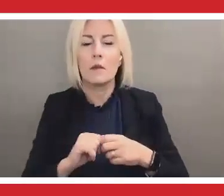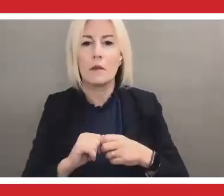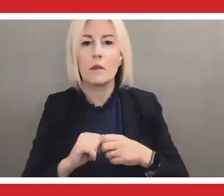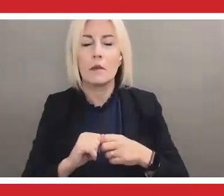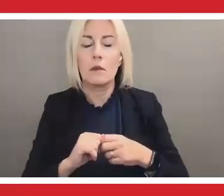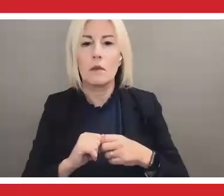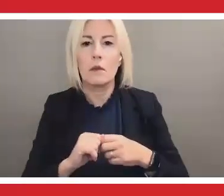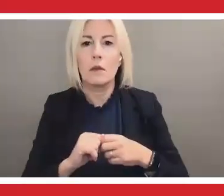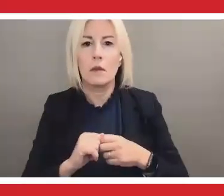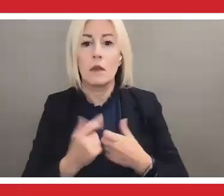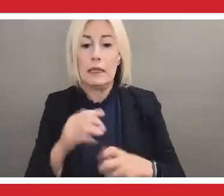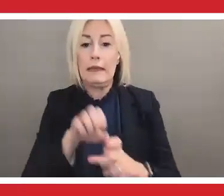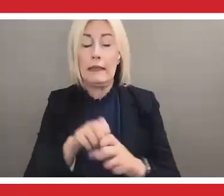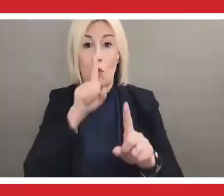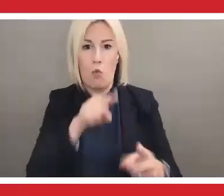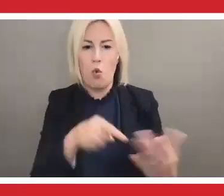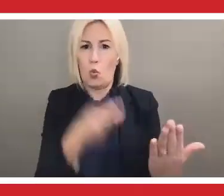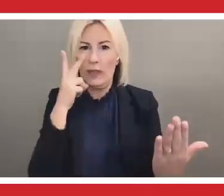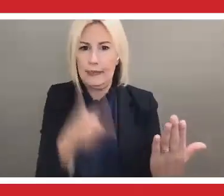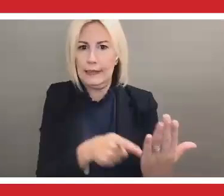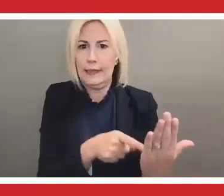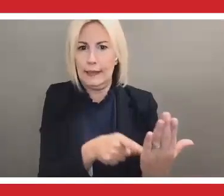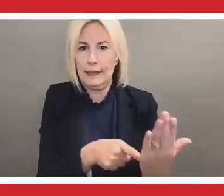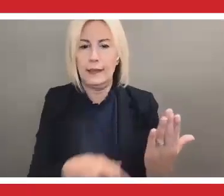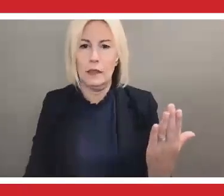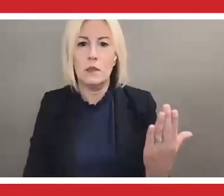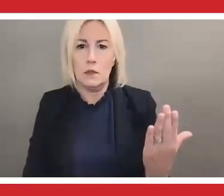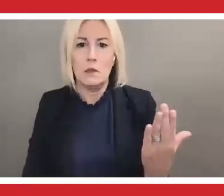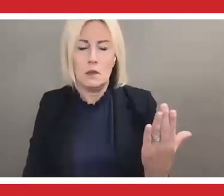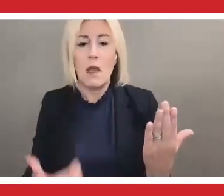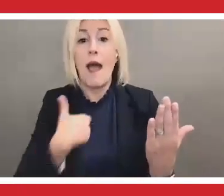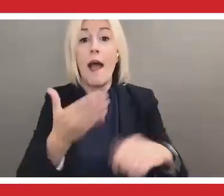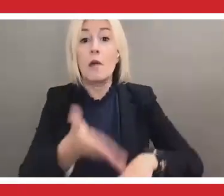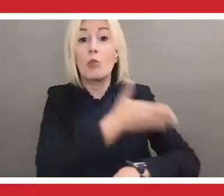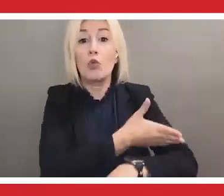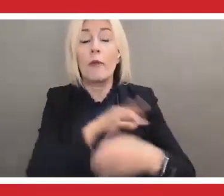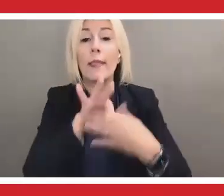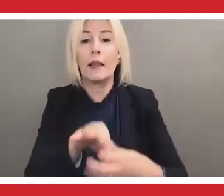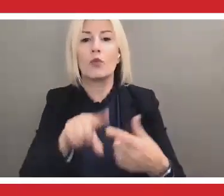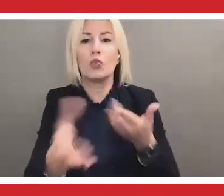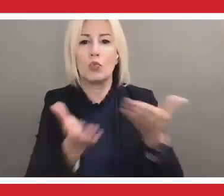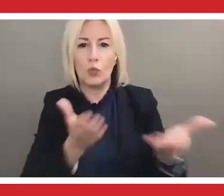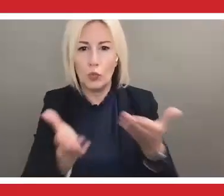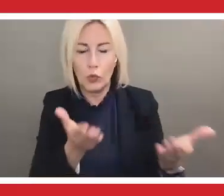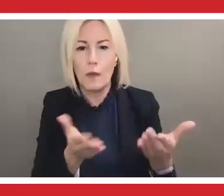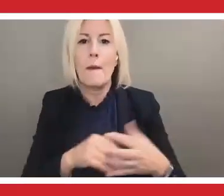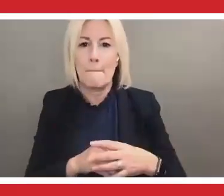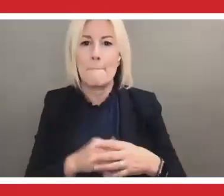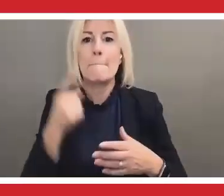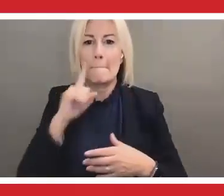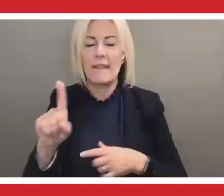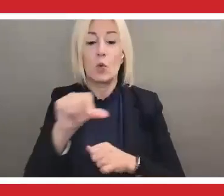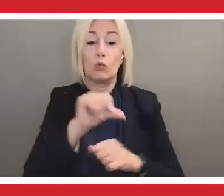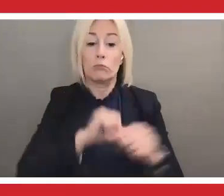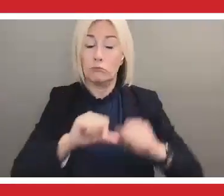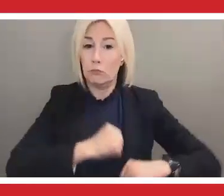you will see that was an improvement in terms of services for social protection,